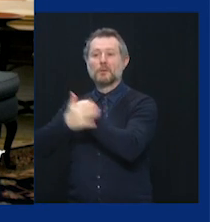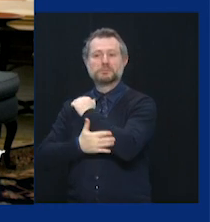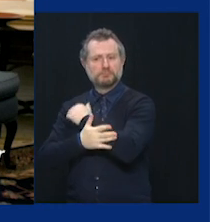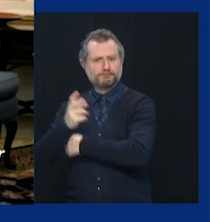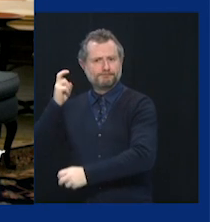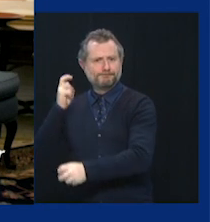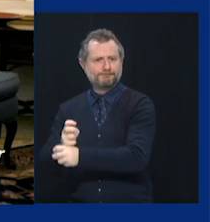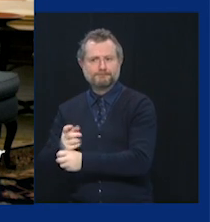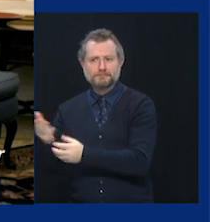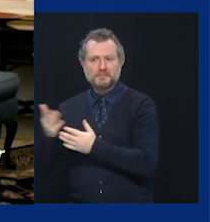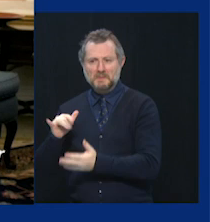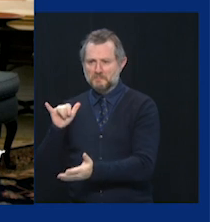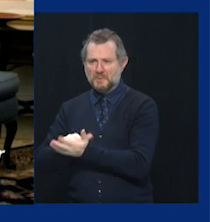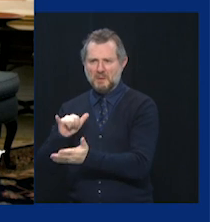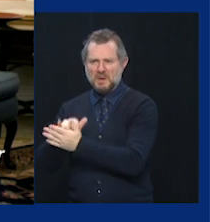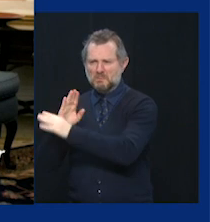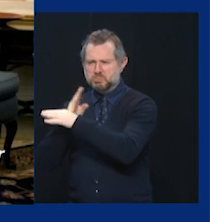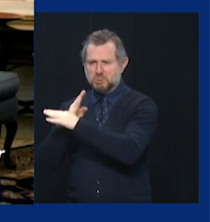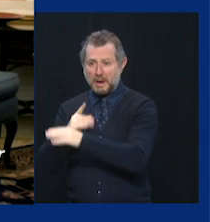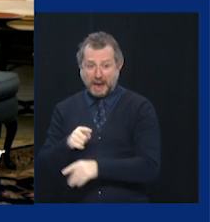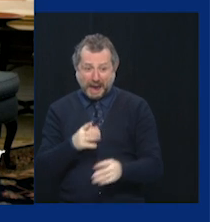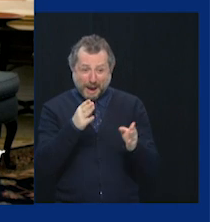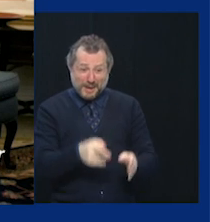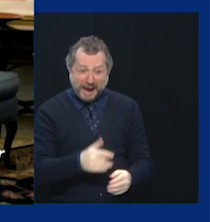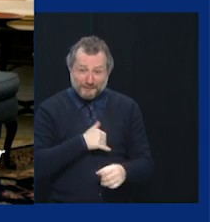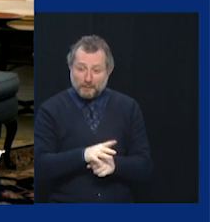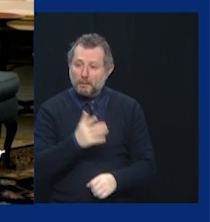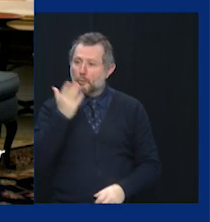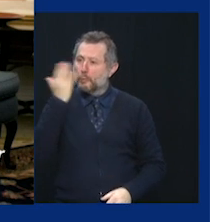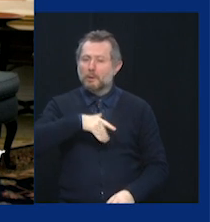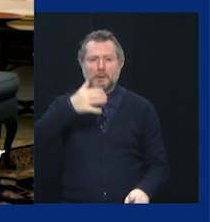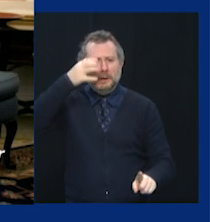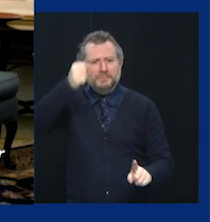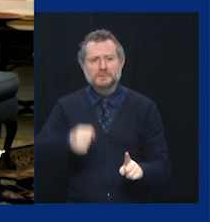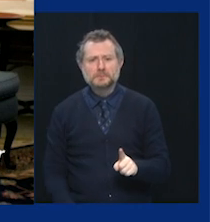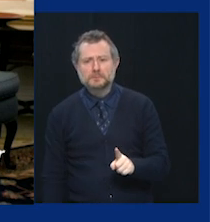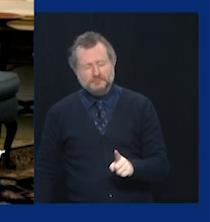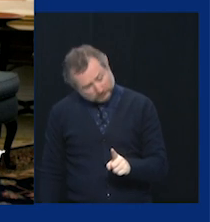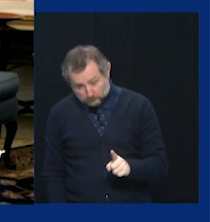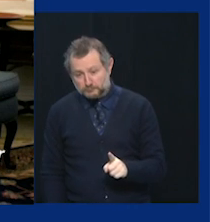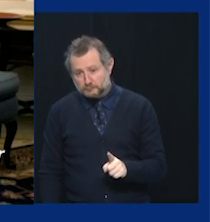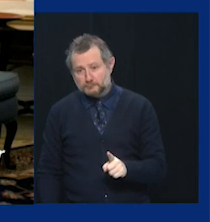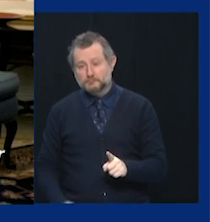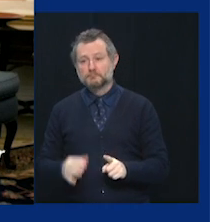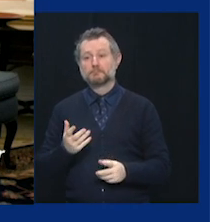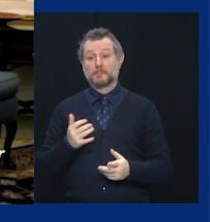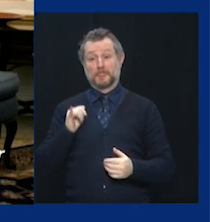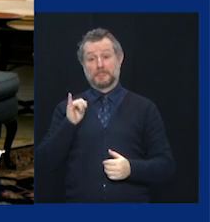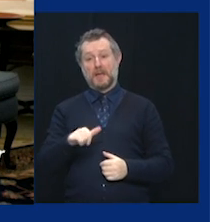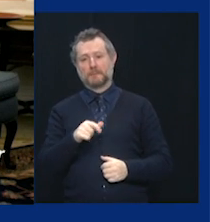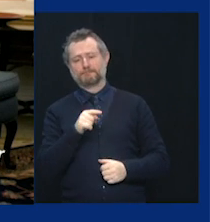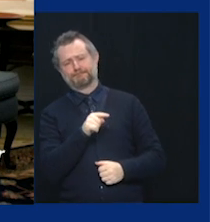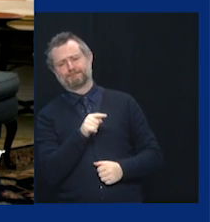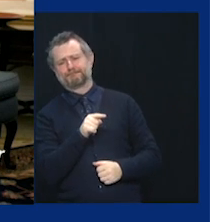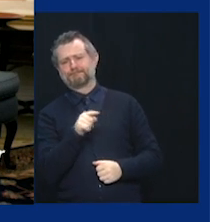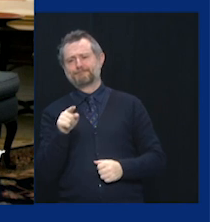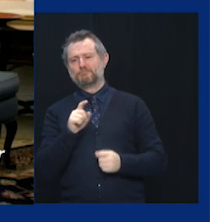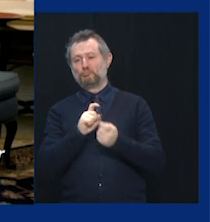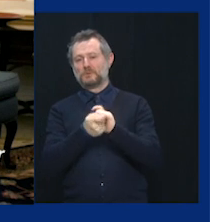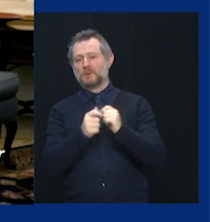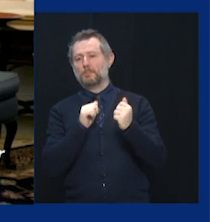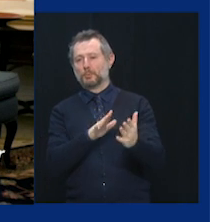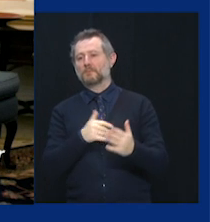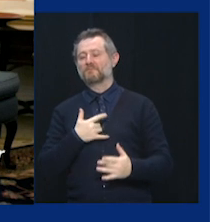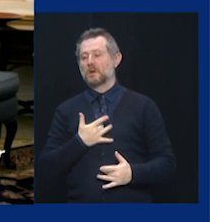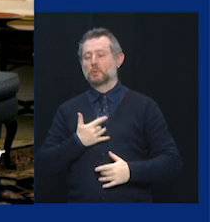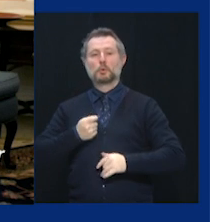It's defied common sense. So this is a welcome relief, and it makes us feel, frankly, like we're not alone.